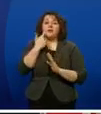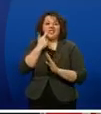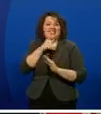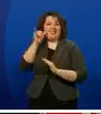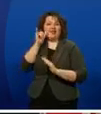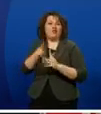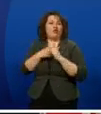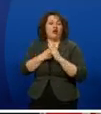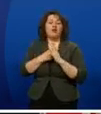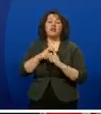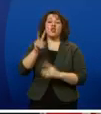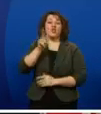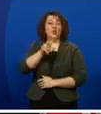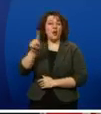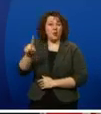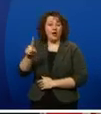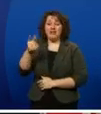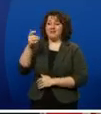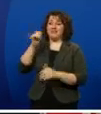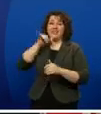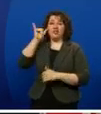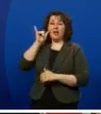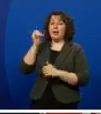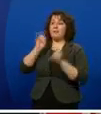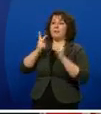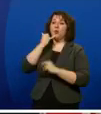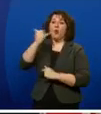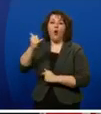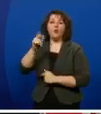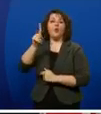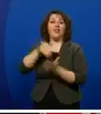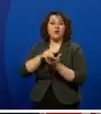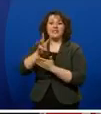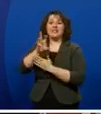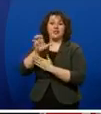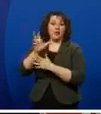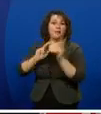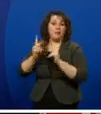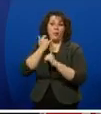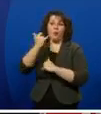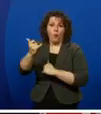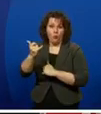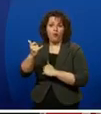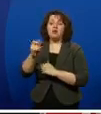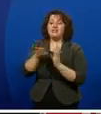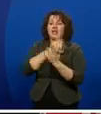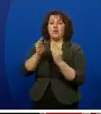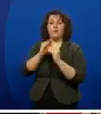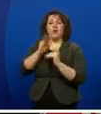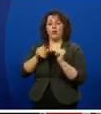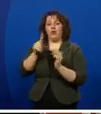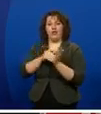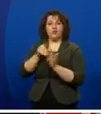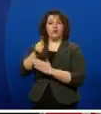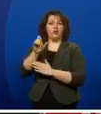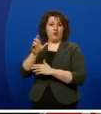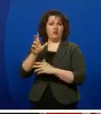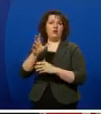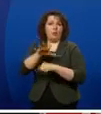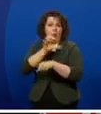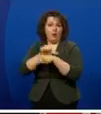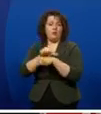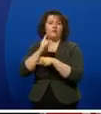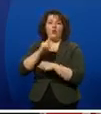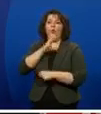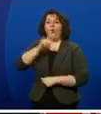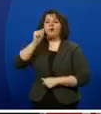alone, 211 received 1,600 calls and scheduled more than 1,100 appointments for older Iowans who